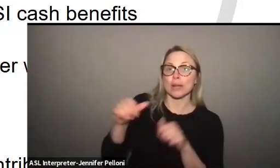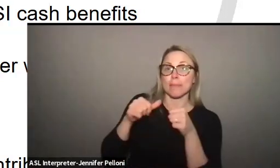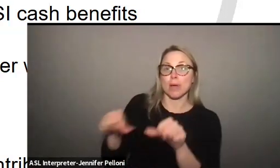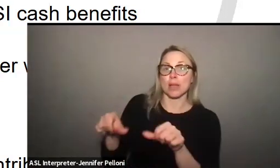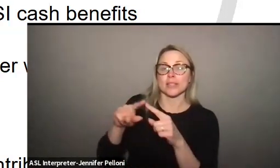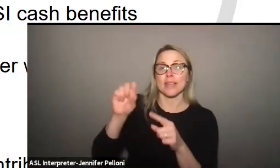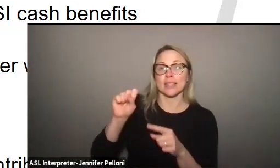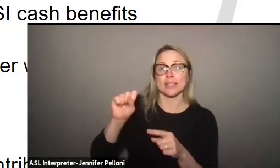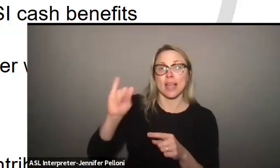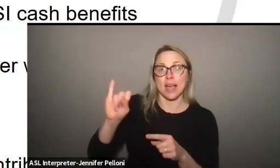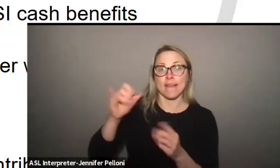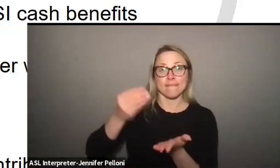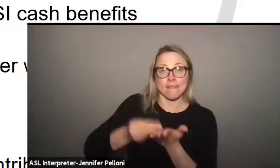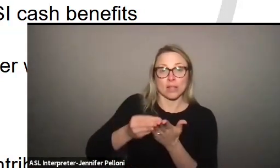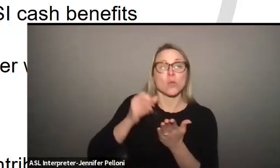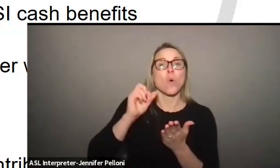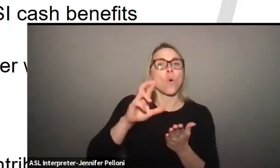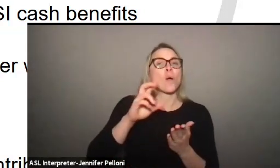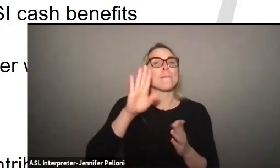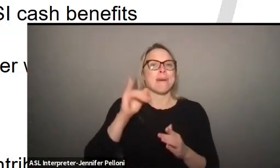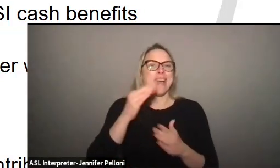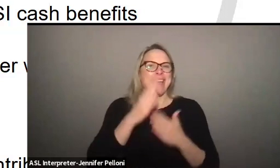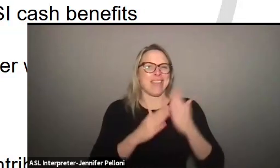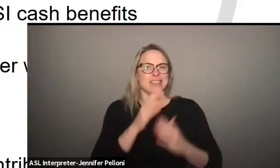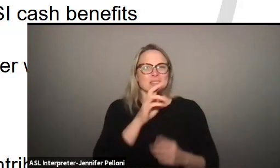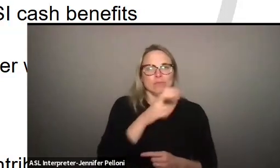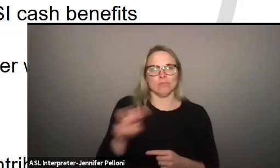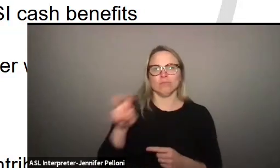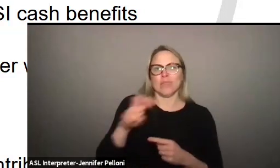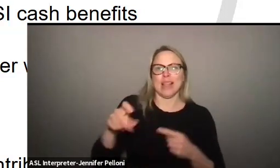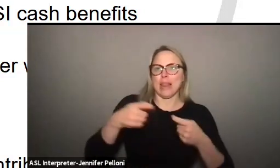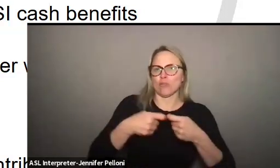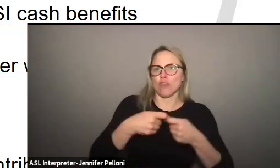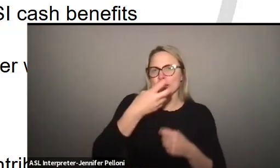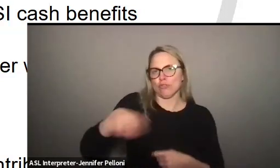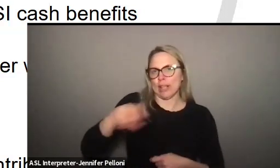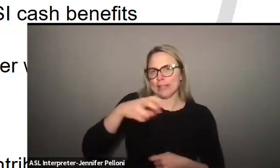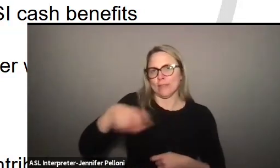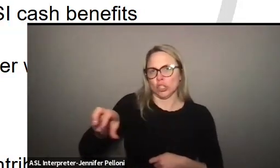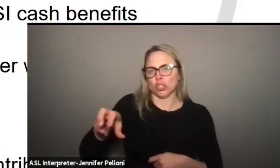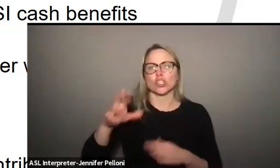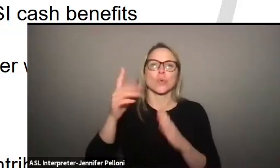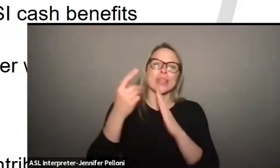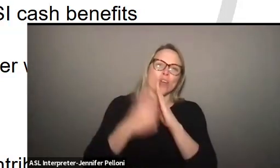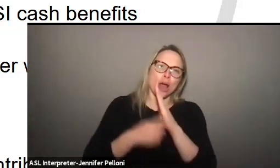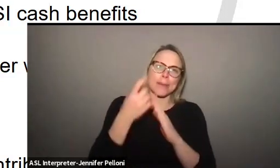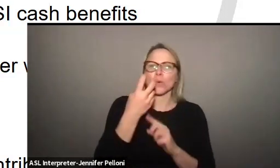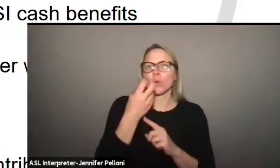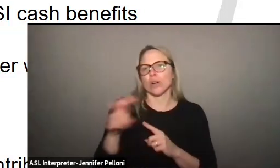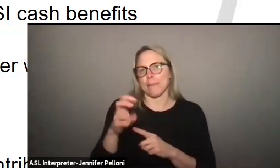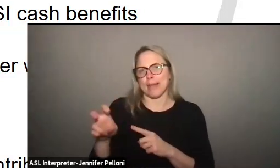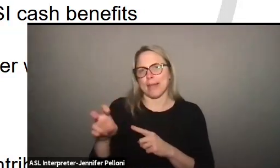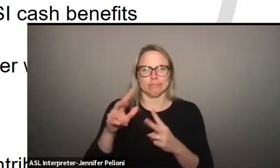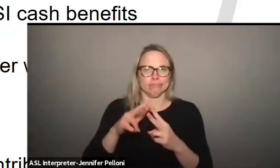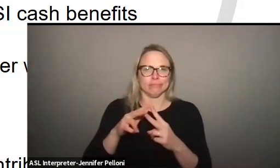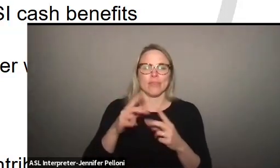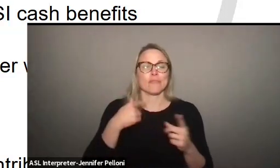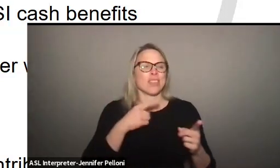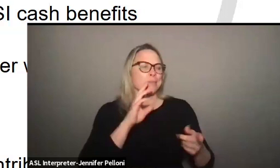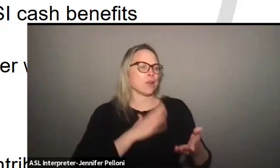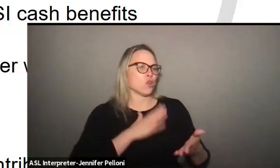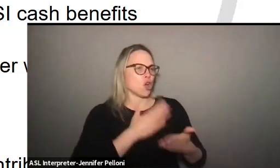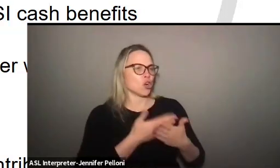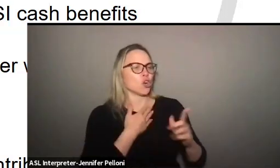funds, or you can manually electronically transfer those funds like I do for my daughter's account from her SSI Rep